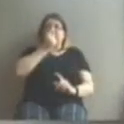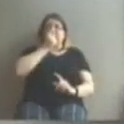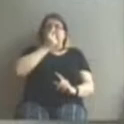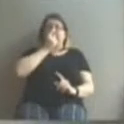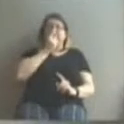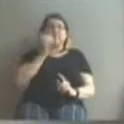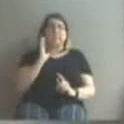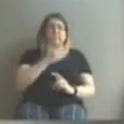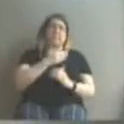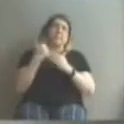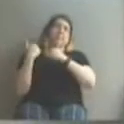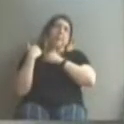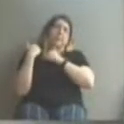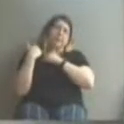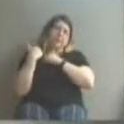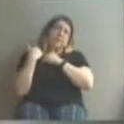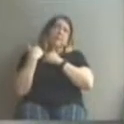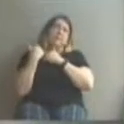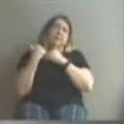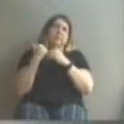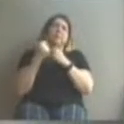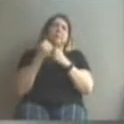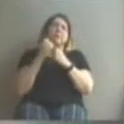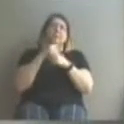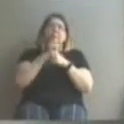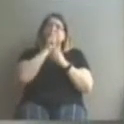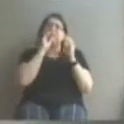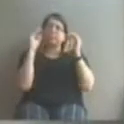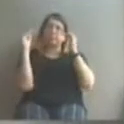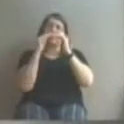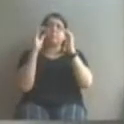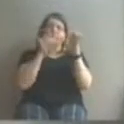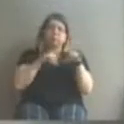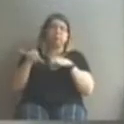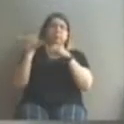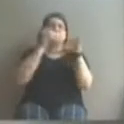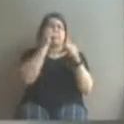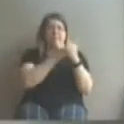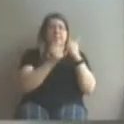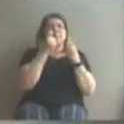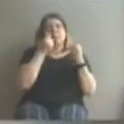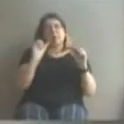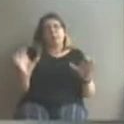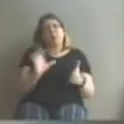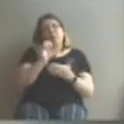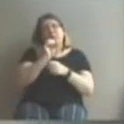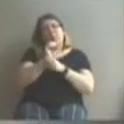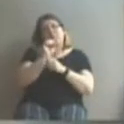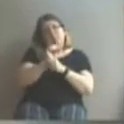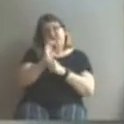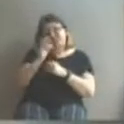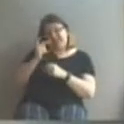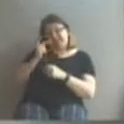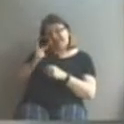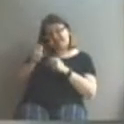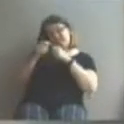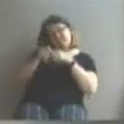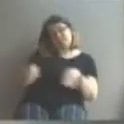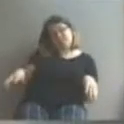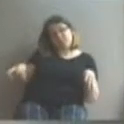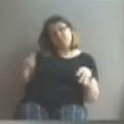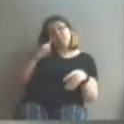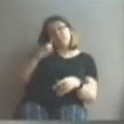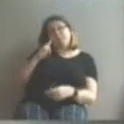because it's our responsibility to be equitable with everyone that's trying to do the work. So when I look at the organizational chart for